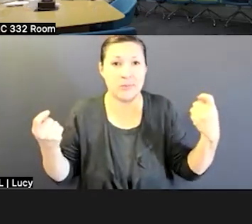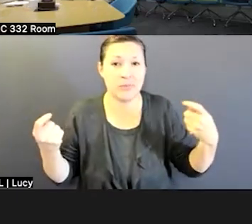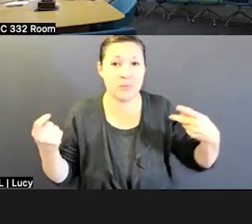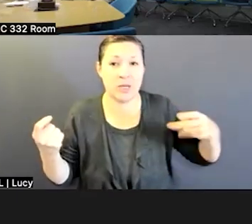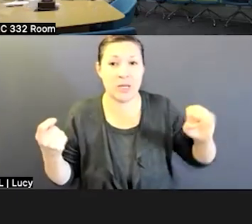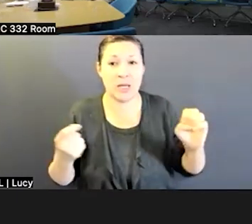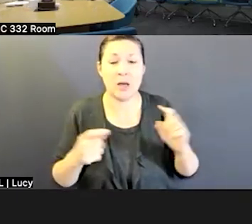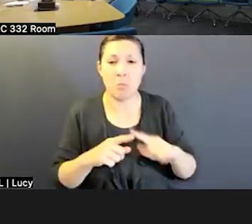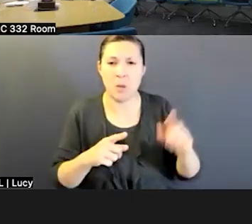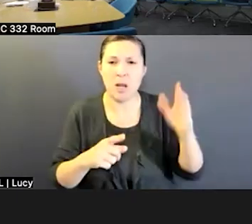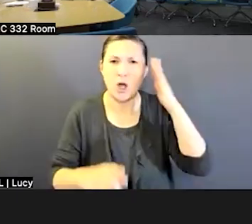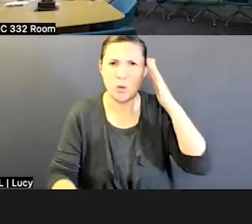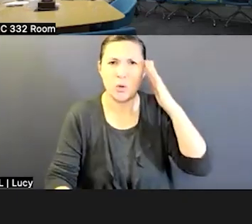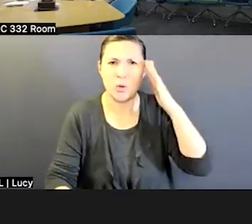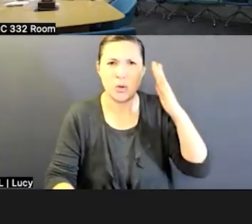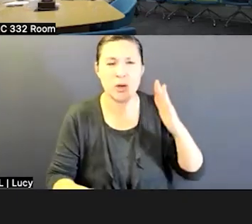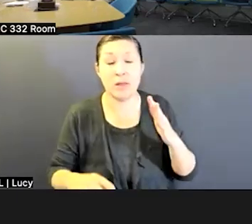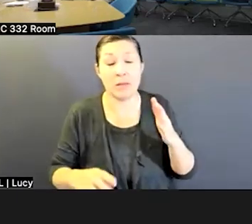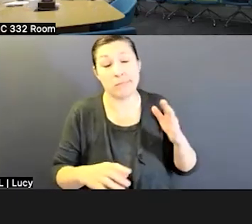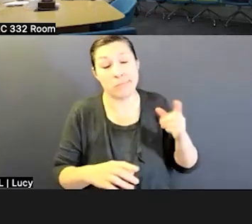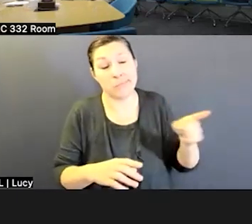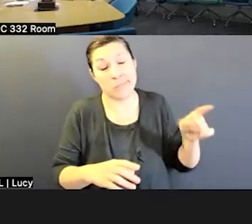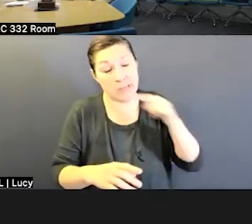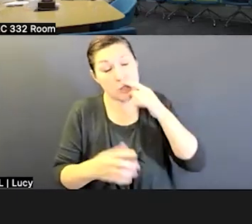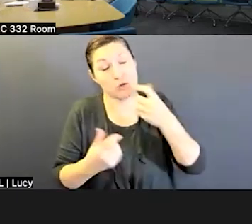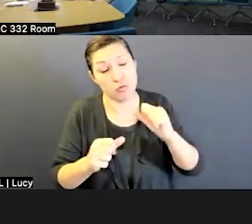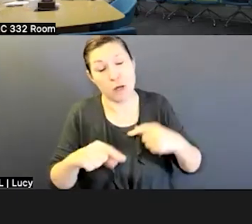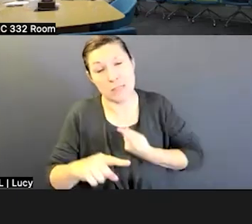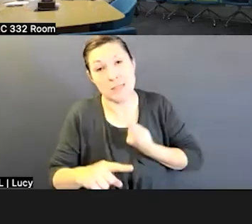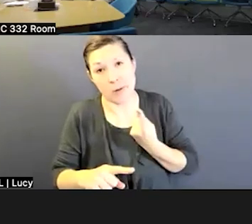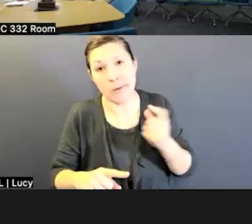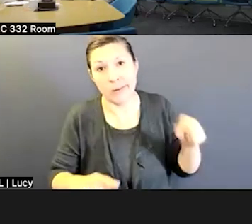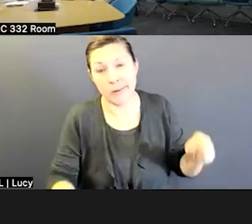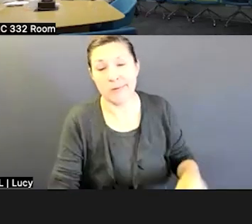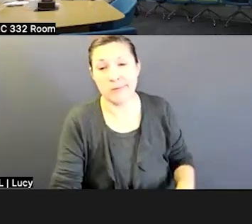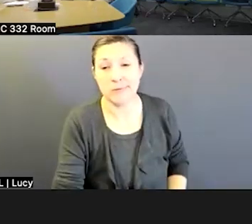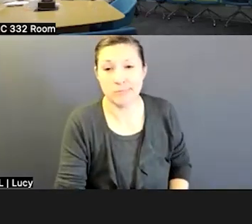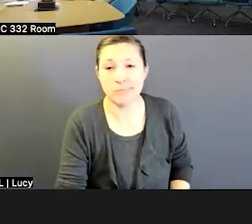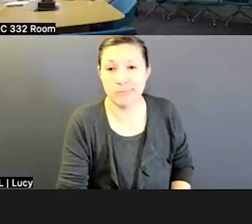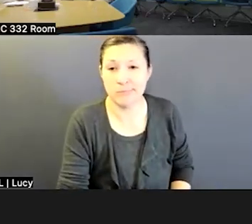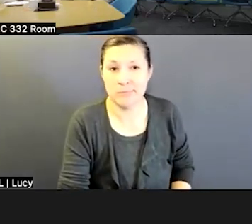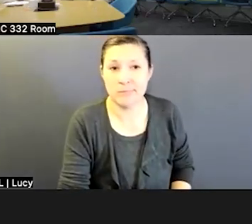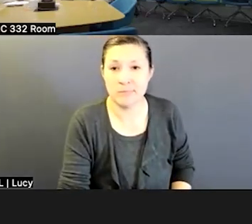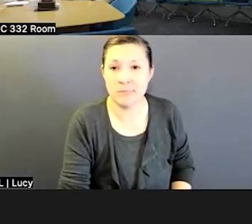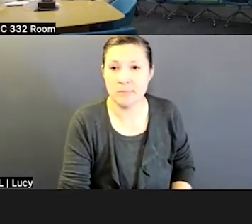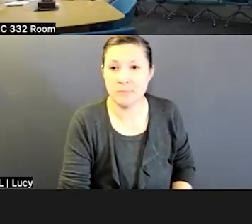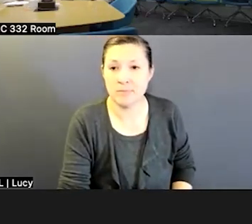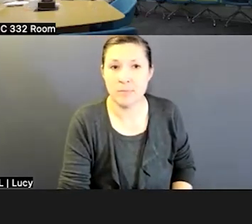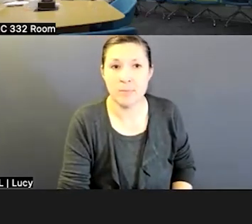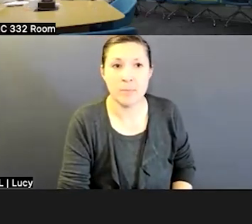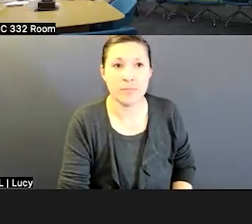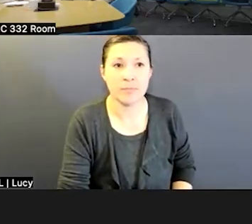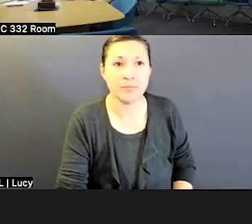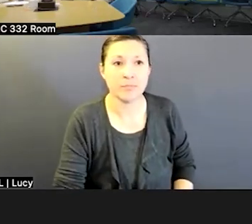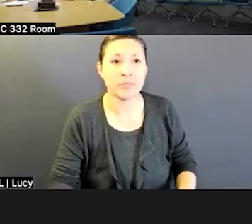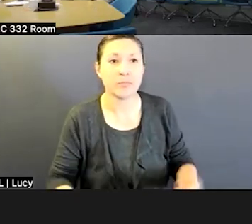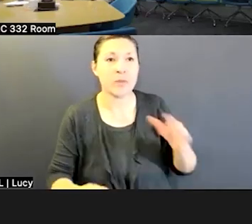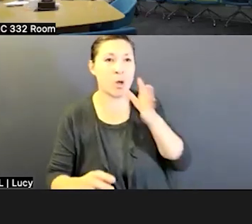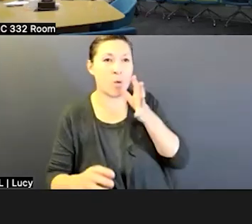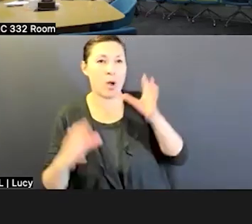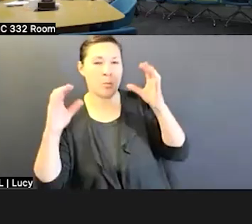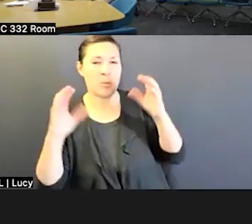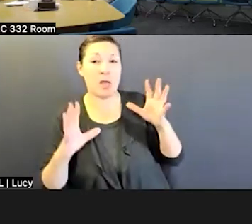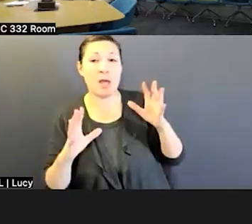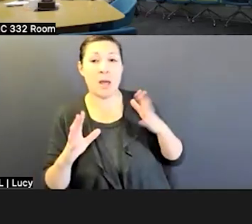like insult me. Yeah. Mm-hmm. I think mainstreaming the kids. So in the school district where my kids are,